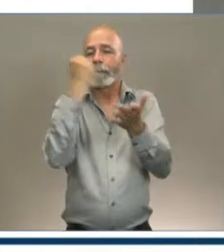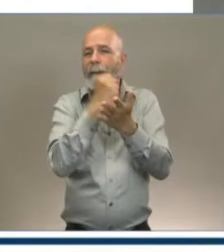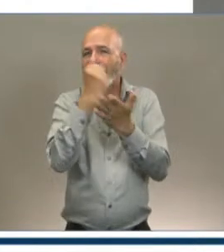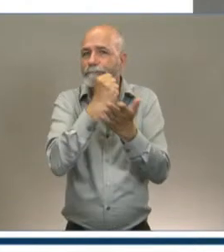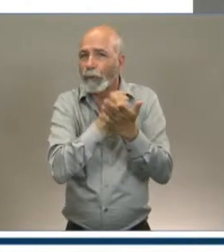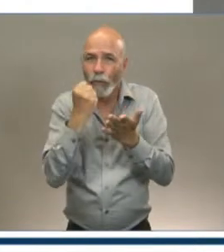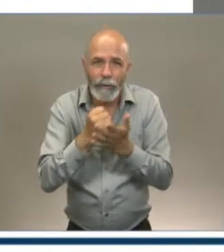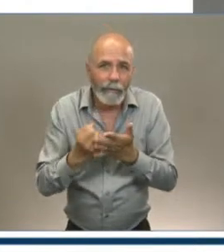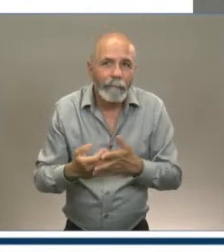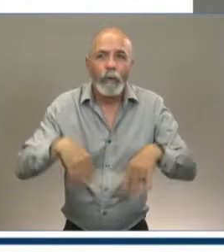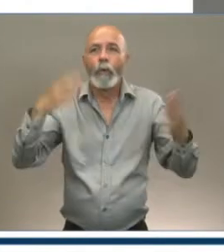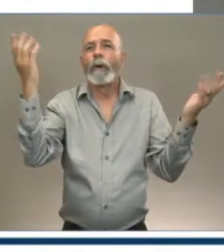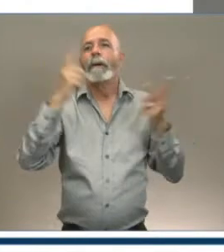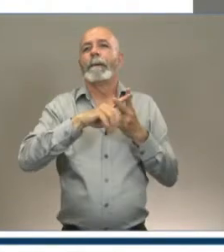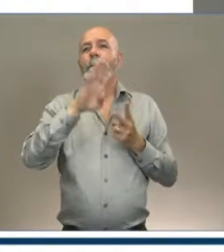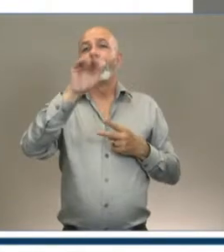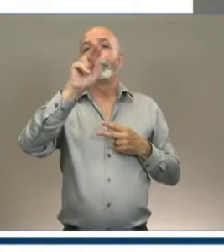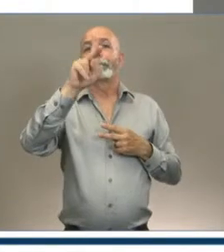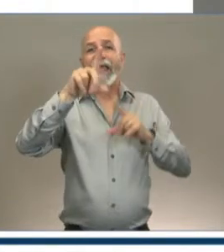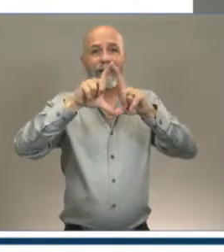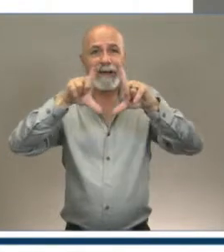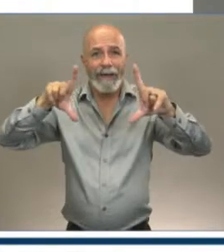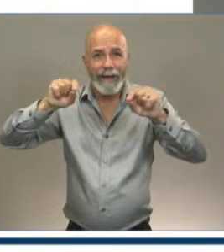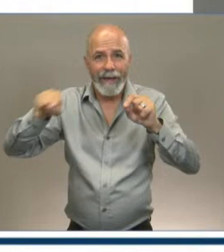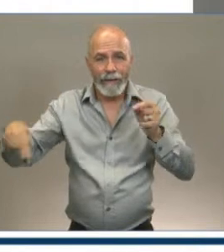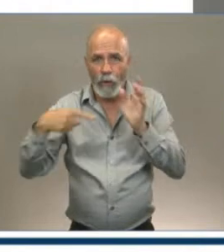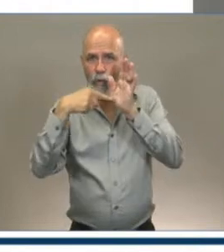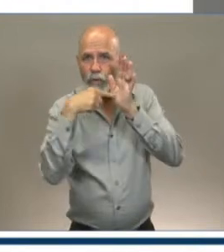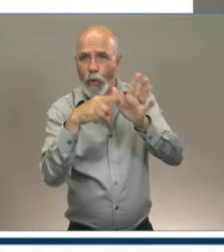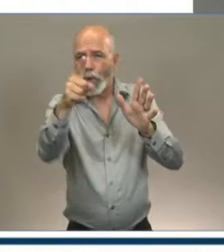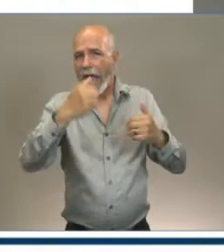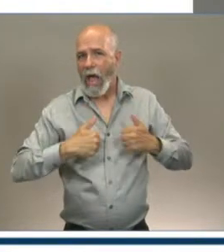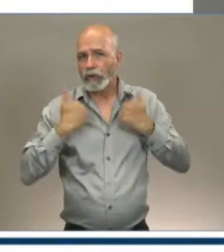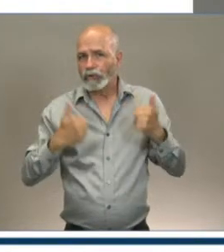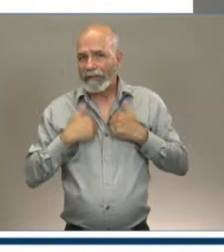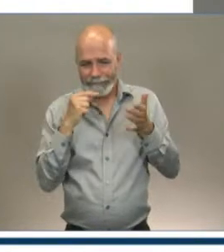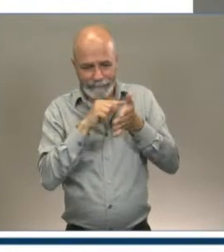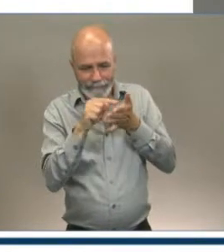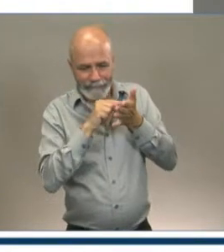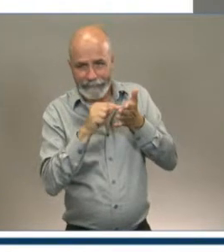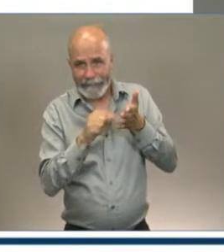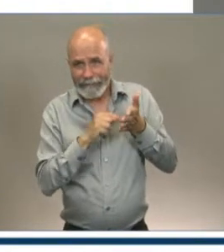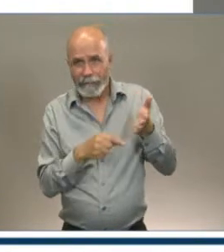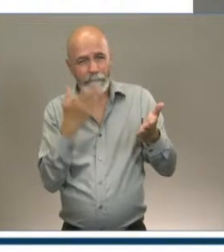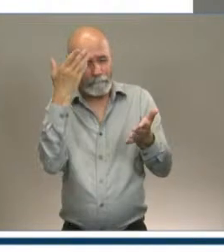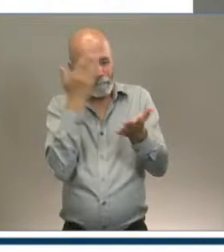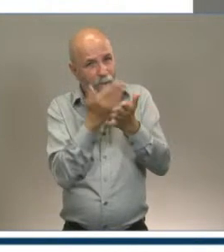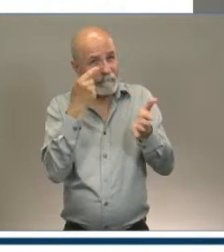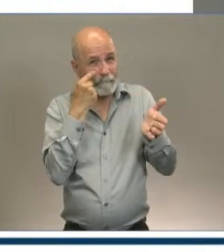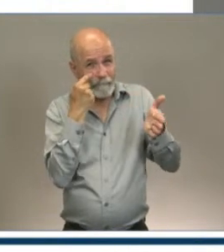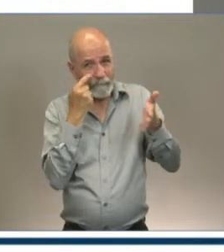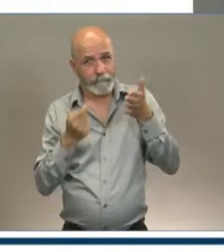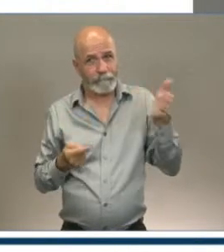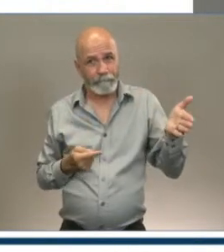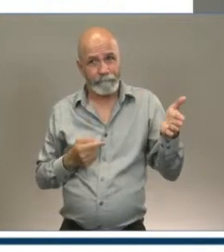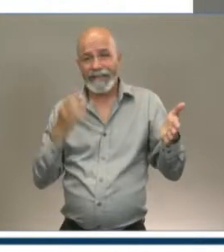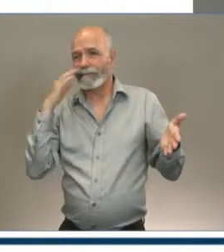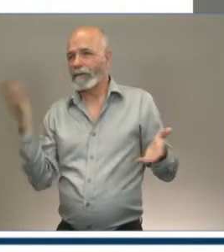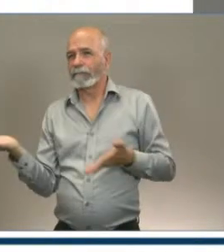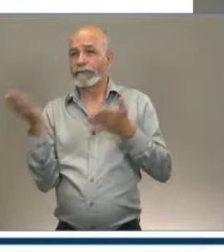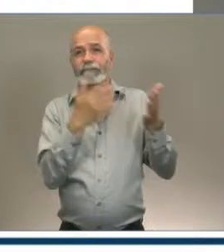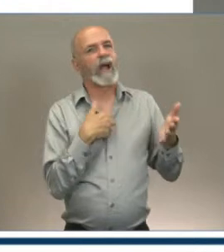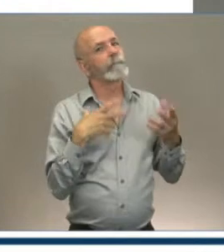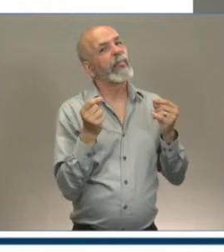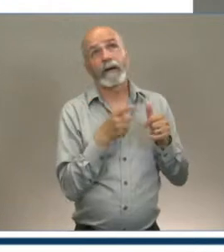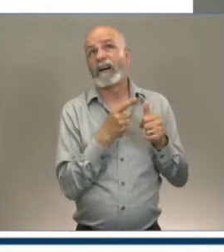that shows your permanent home address. So if you show up at the border and you don't have one of those documents, even